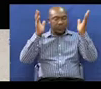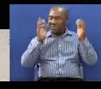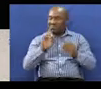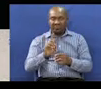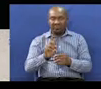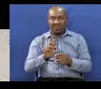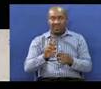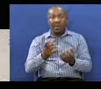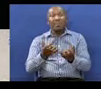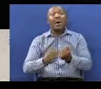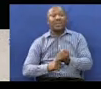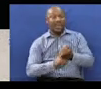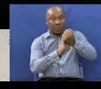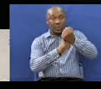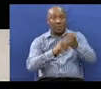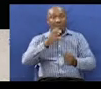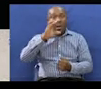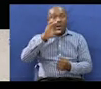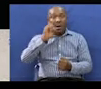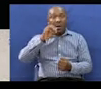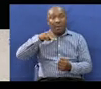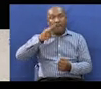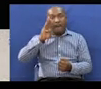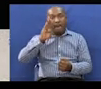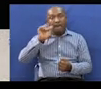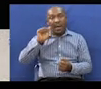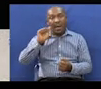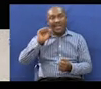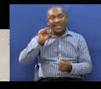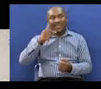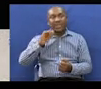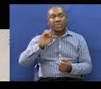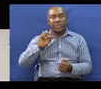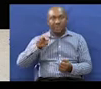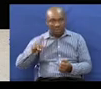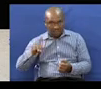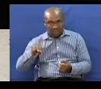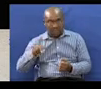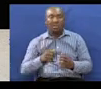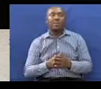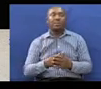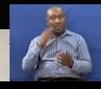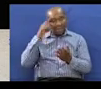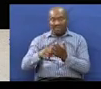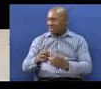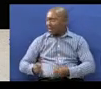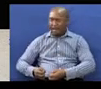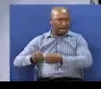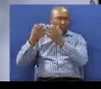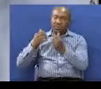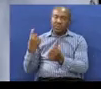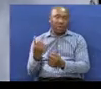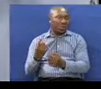it supports combustion. So chemical properties number one, it supports combustion. It